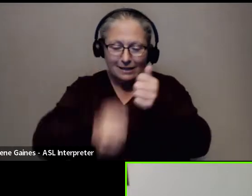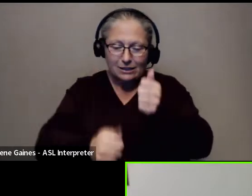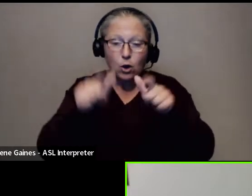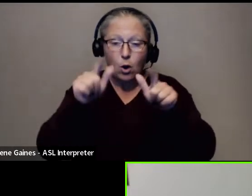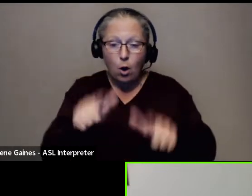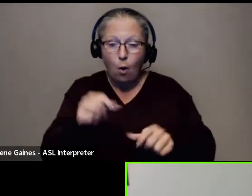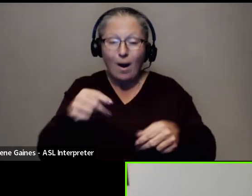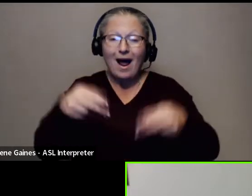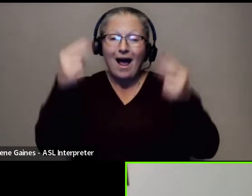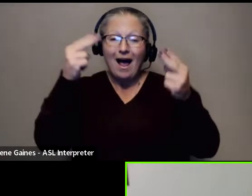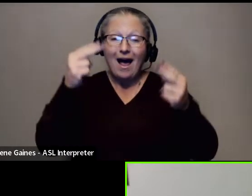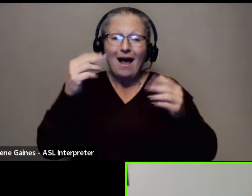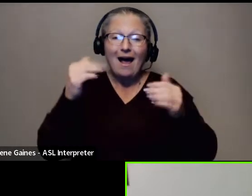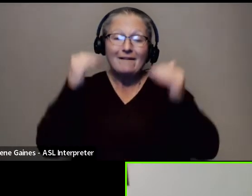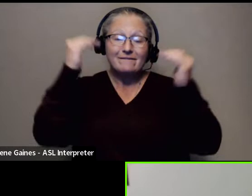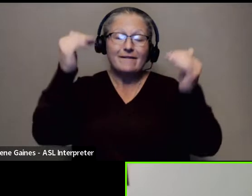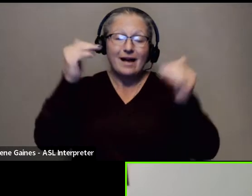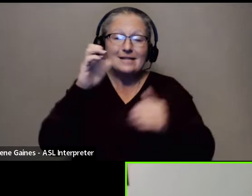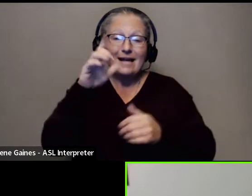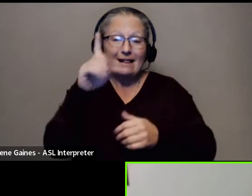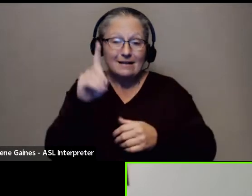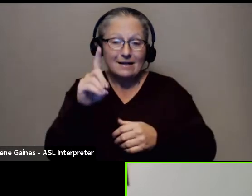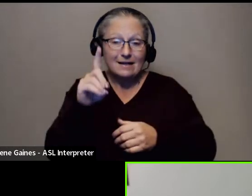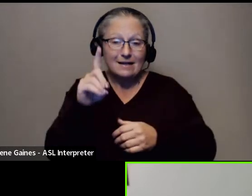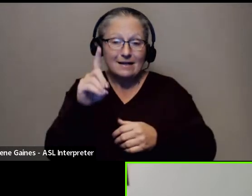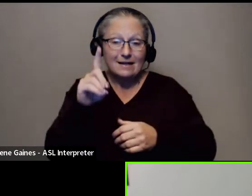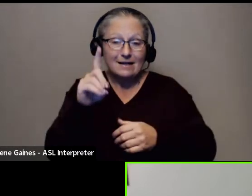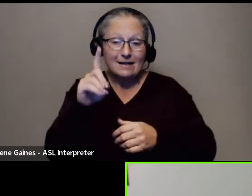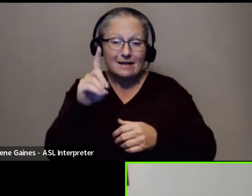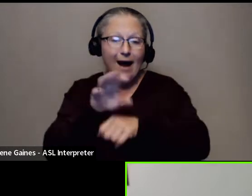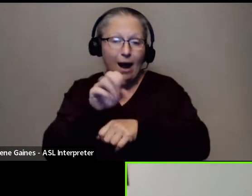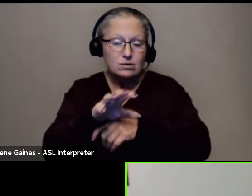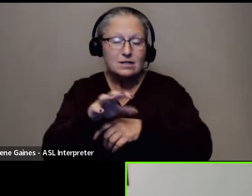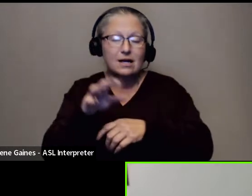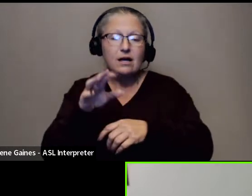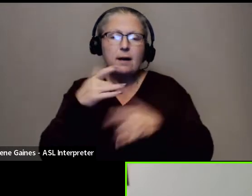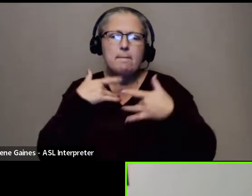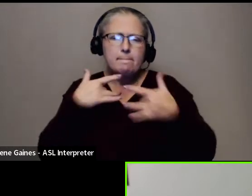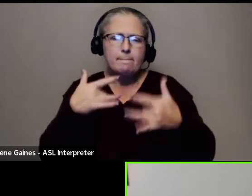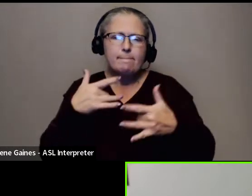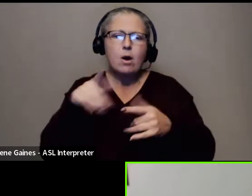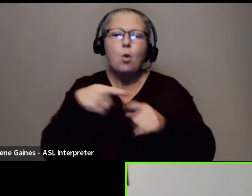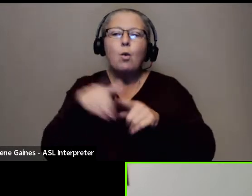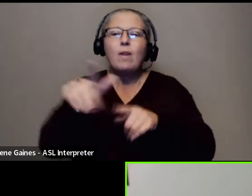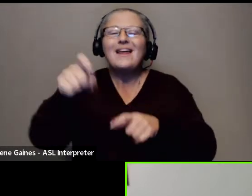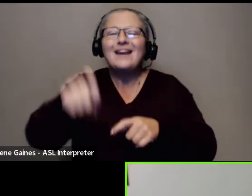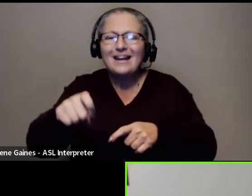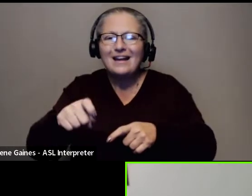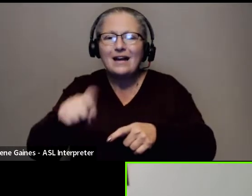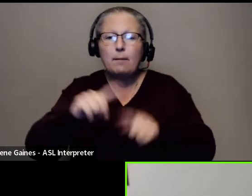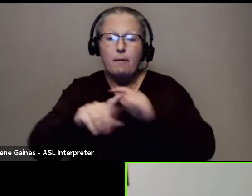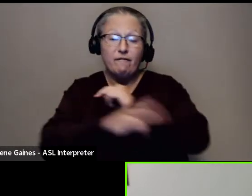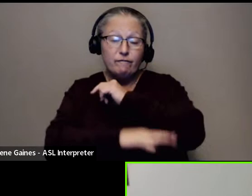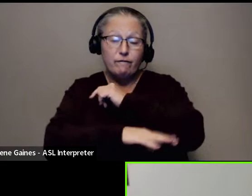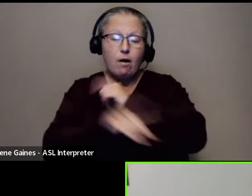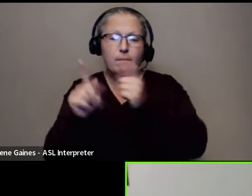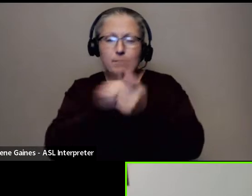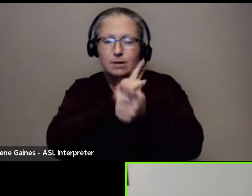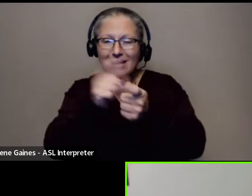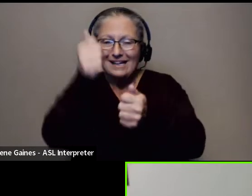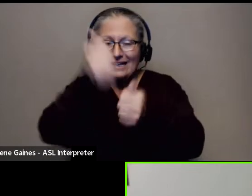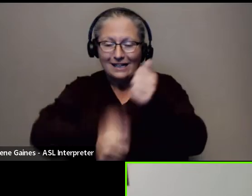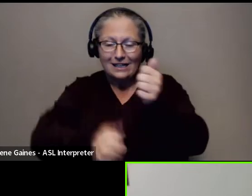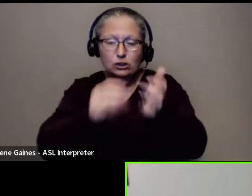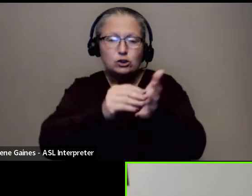high advanced ESL student to talk about counseling. Usually they do it on an at-need basis, but in the fall, they meet with every single